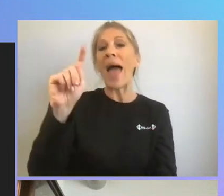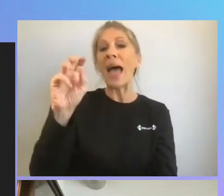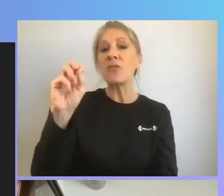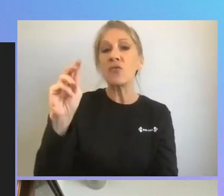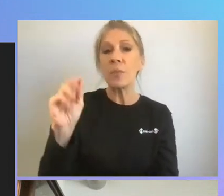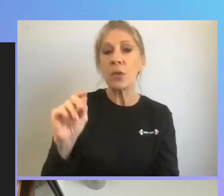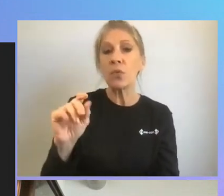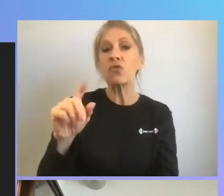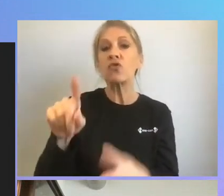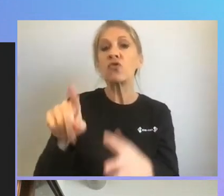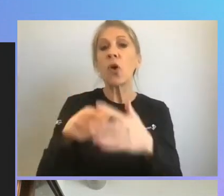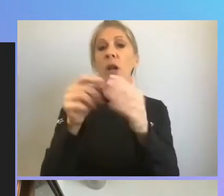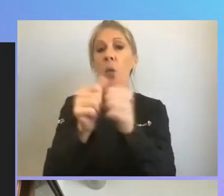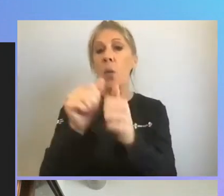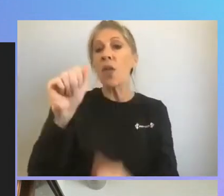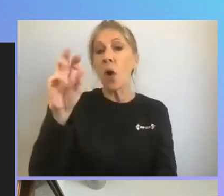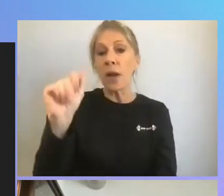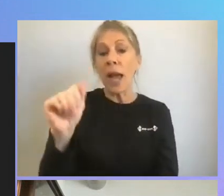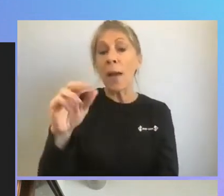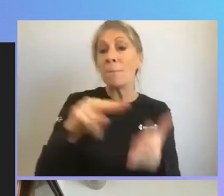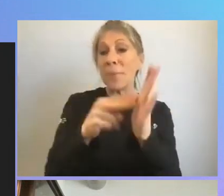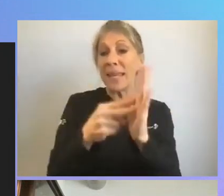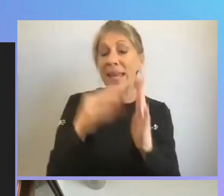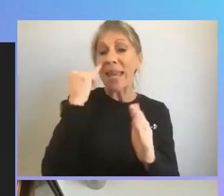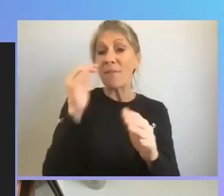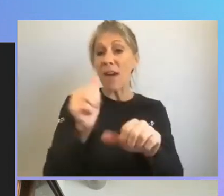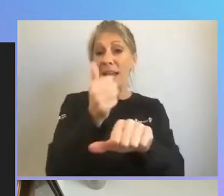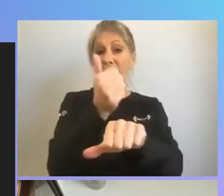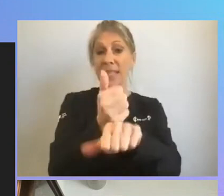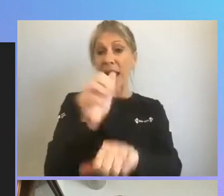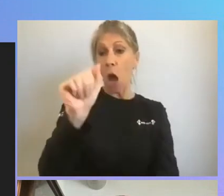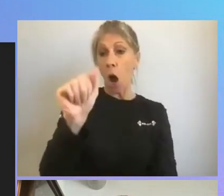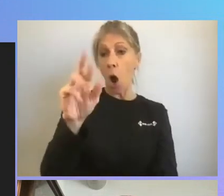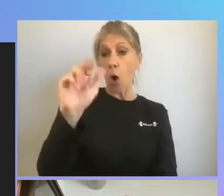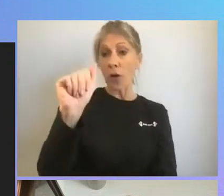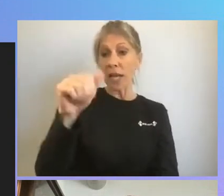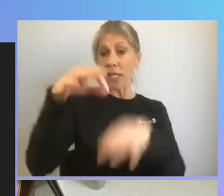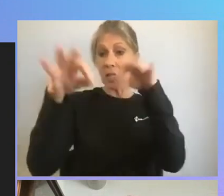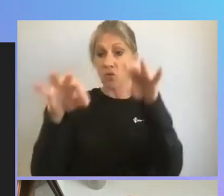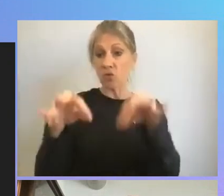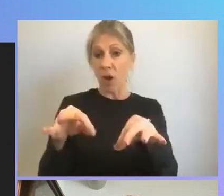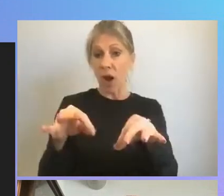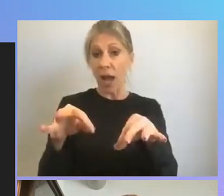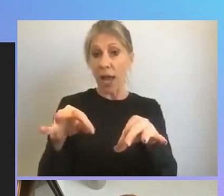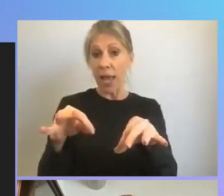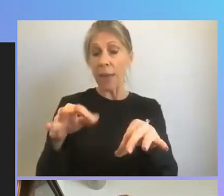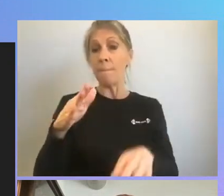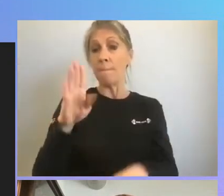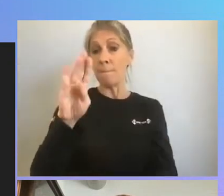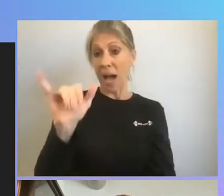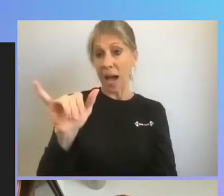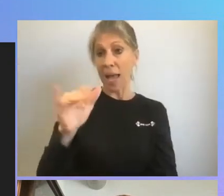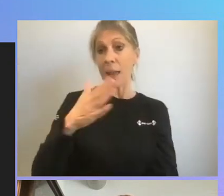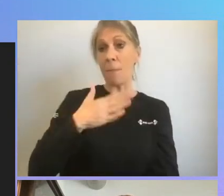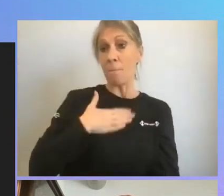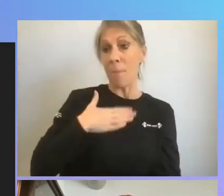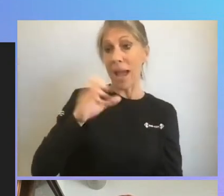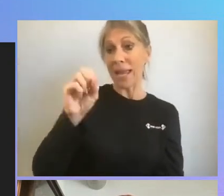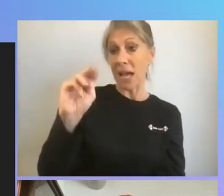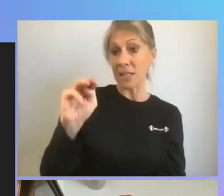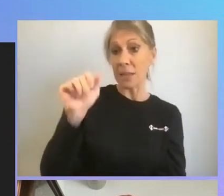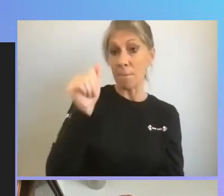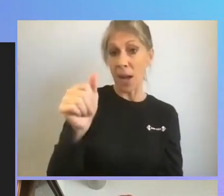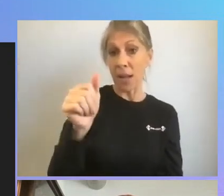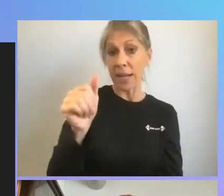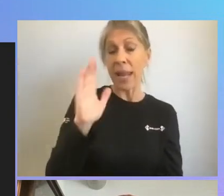again, we've already told it is button, meaning if I set an aria described by on my my custom button component, it would end